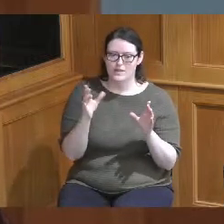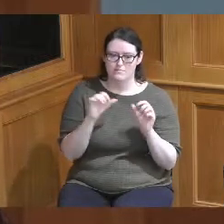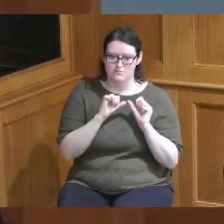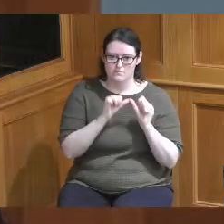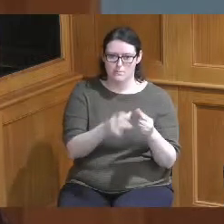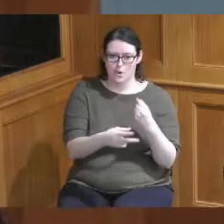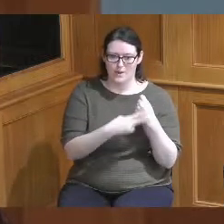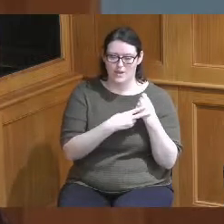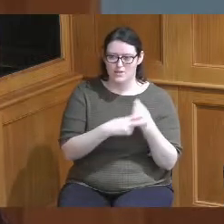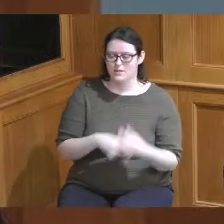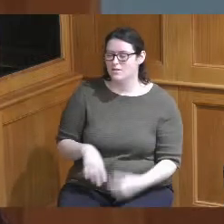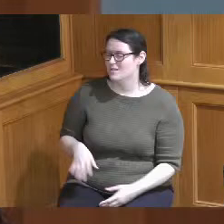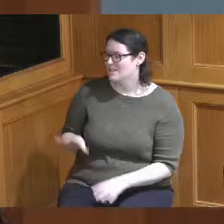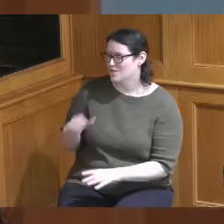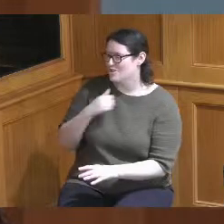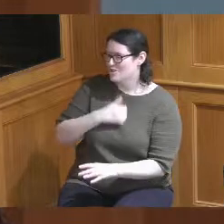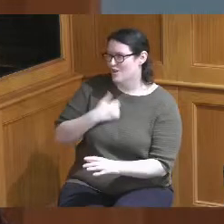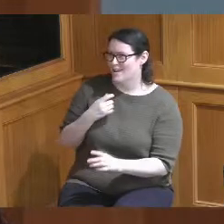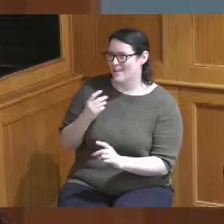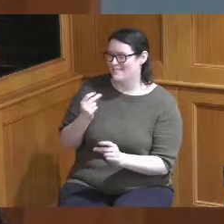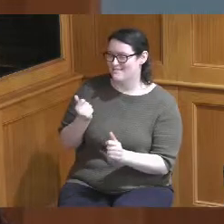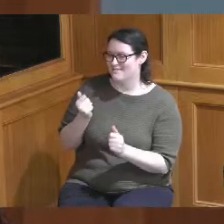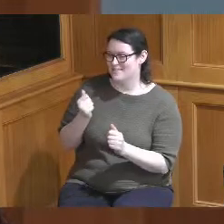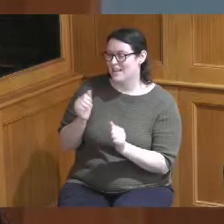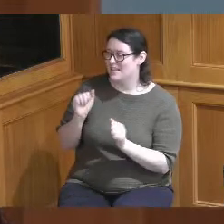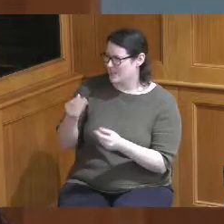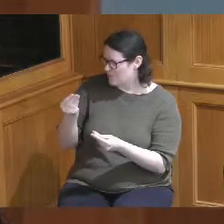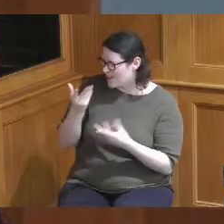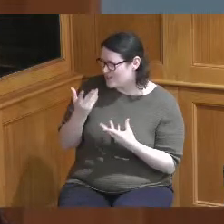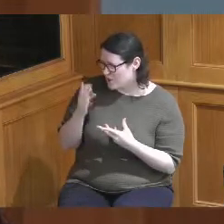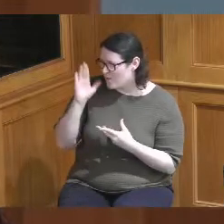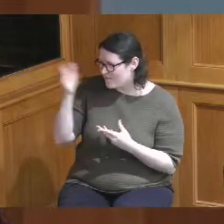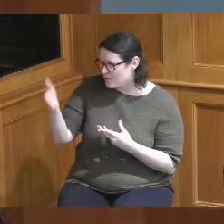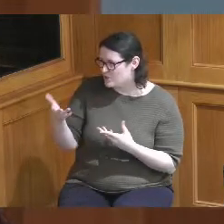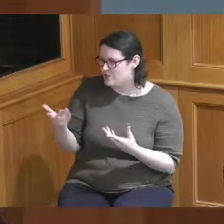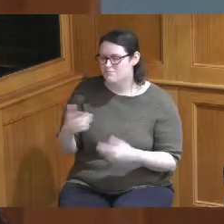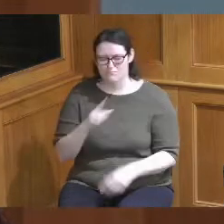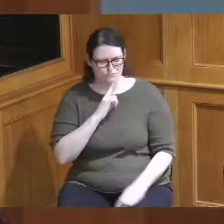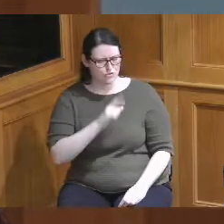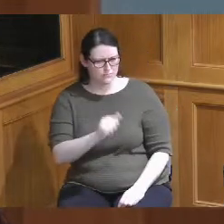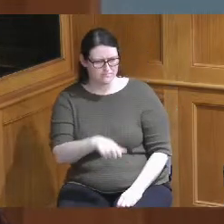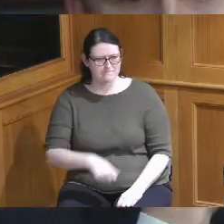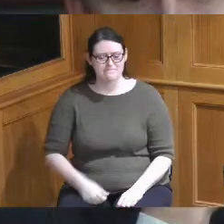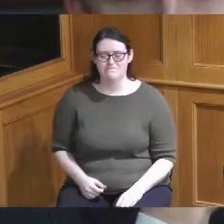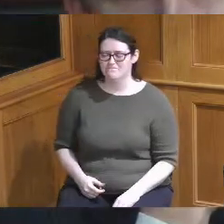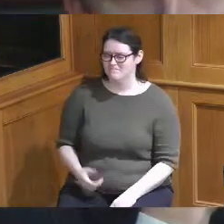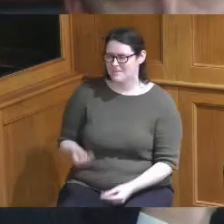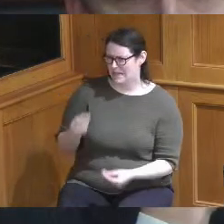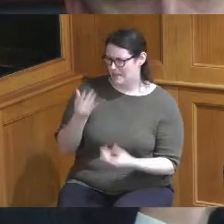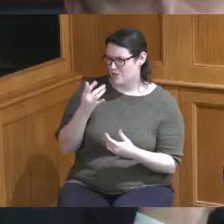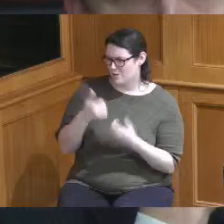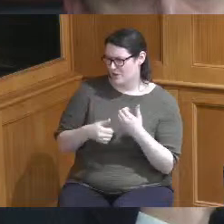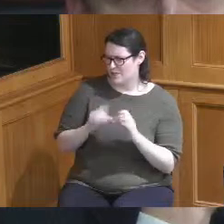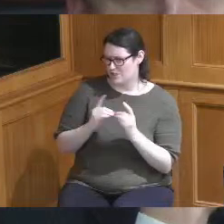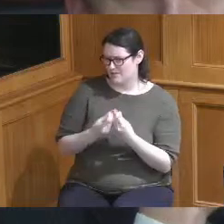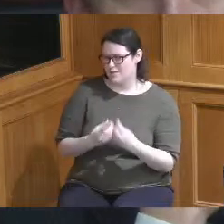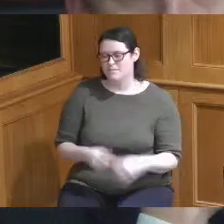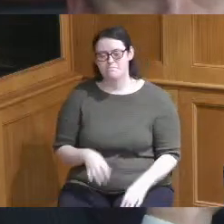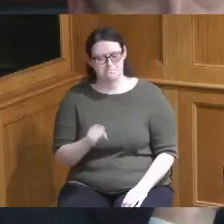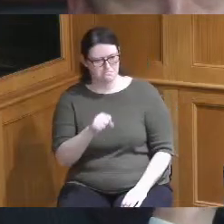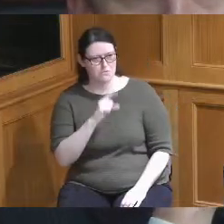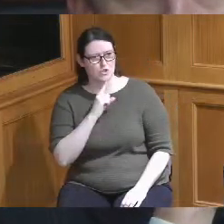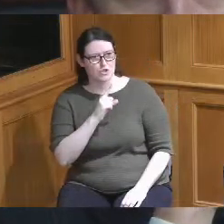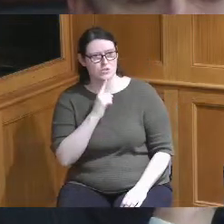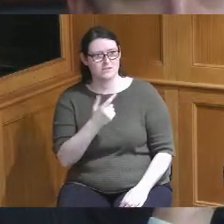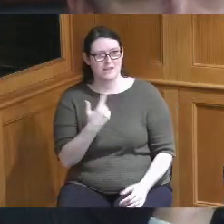permanently. Do you provide, I didn't mean to put you on the spot. Sure. Can you provide that in the future, like Absolutely. what the vacancy rates are in these different sectors? Absolutely. I actually